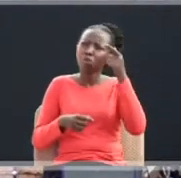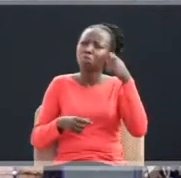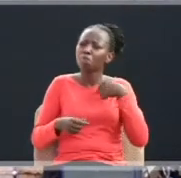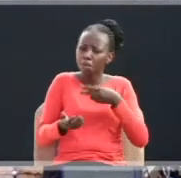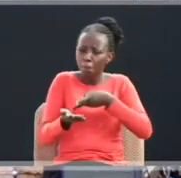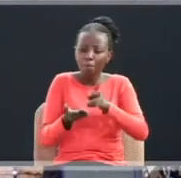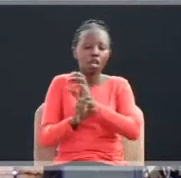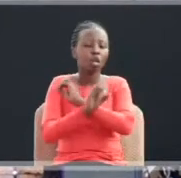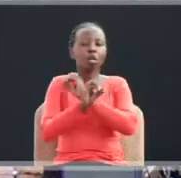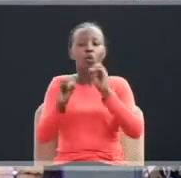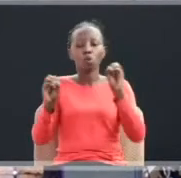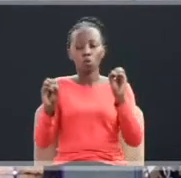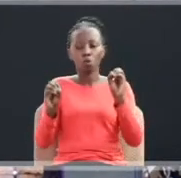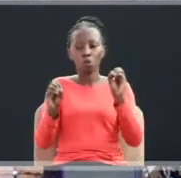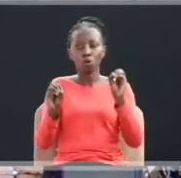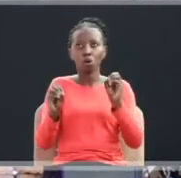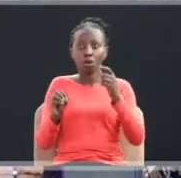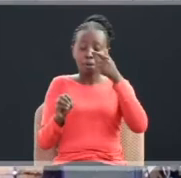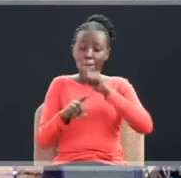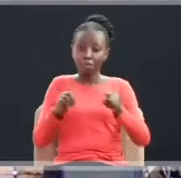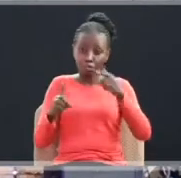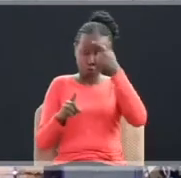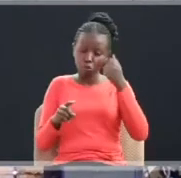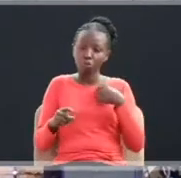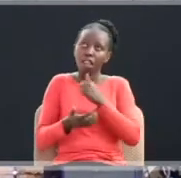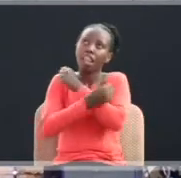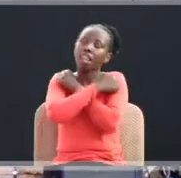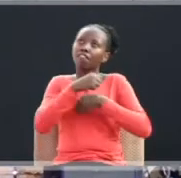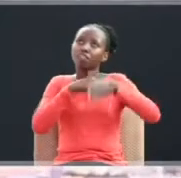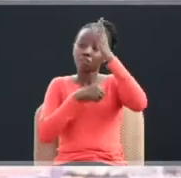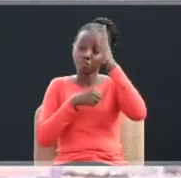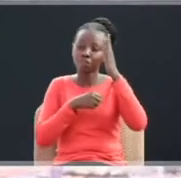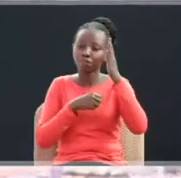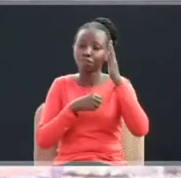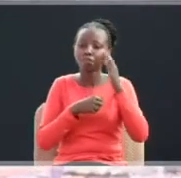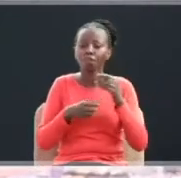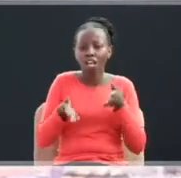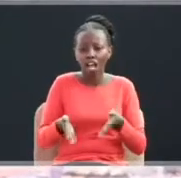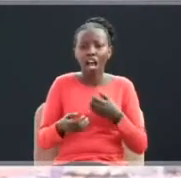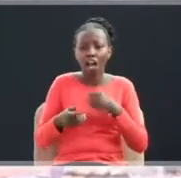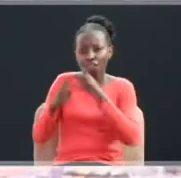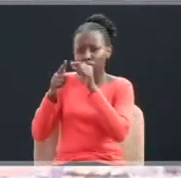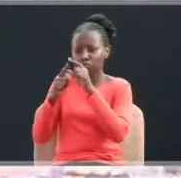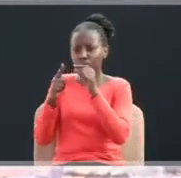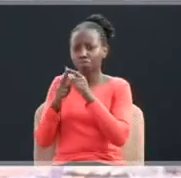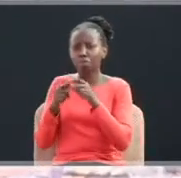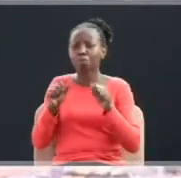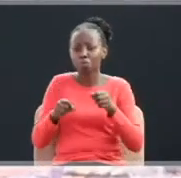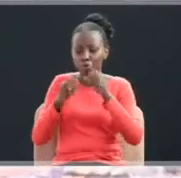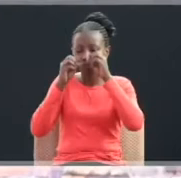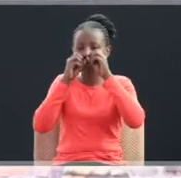God because I love him. Hallelujah. And today I have a message that I think it will be a blessing to